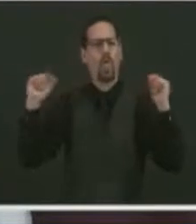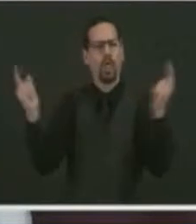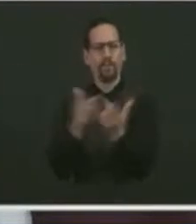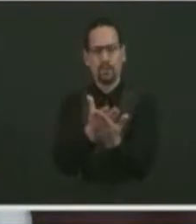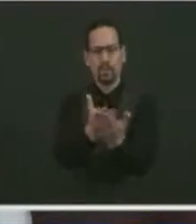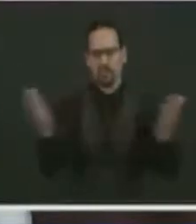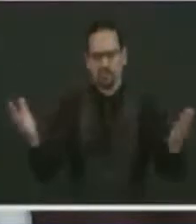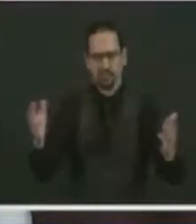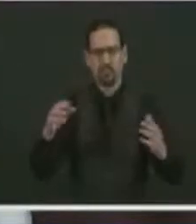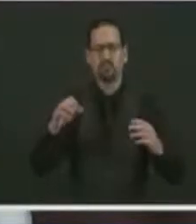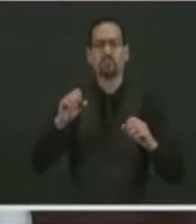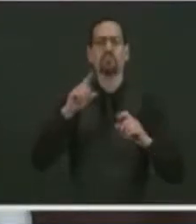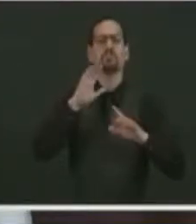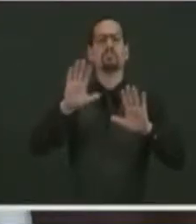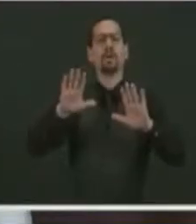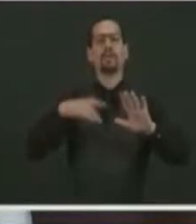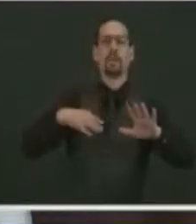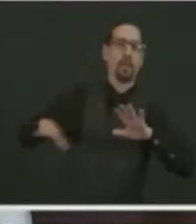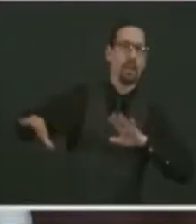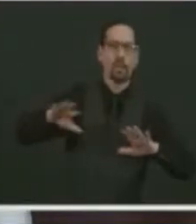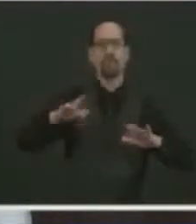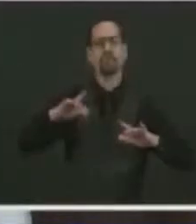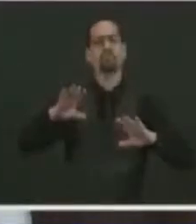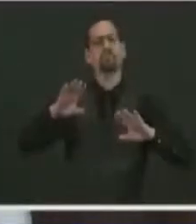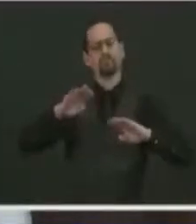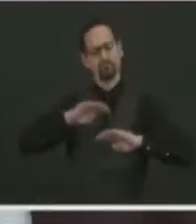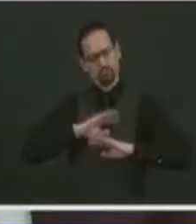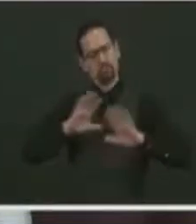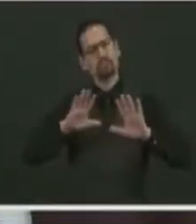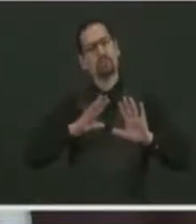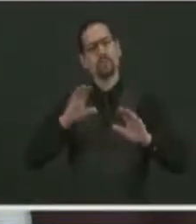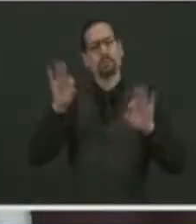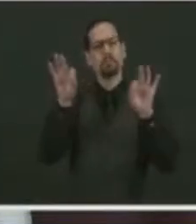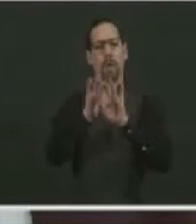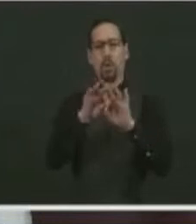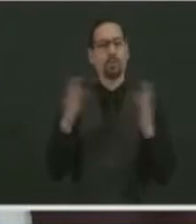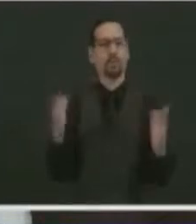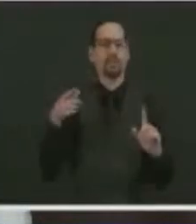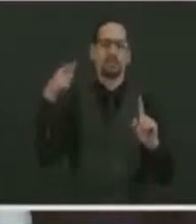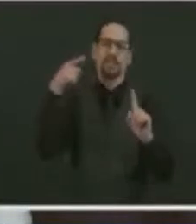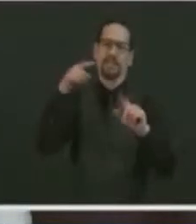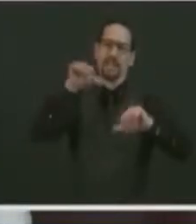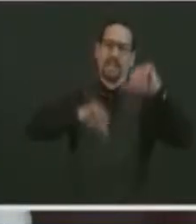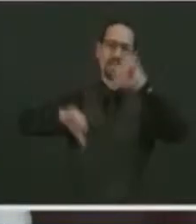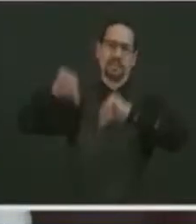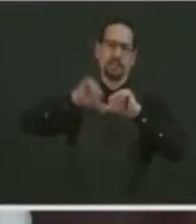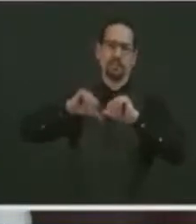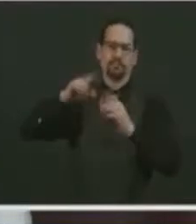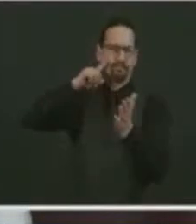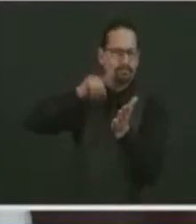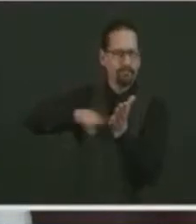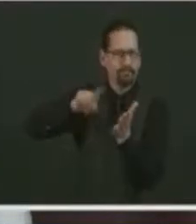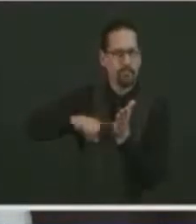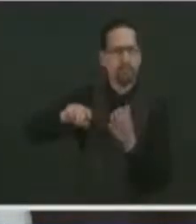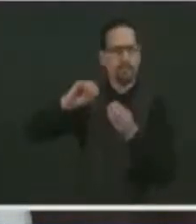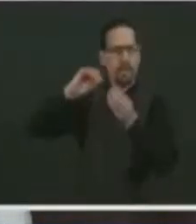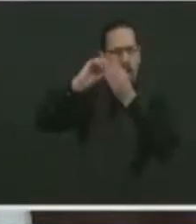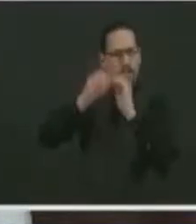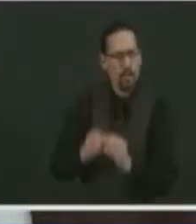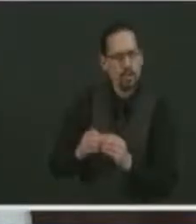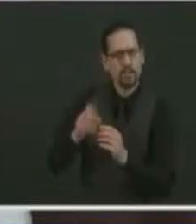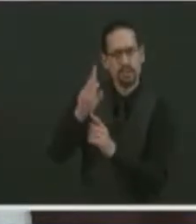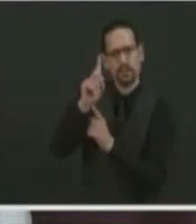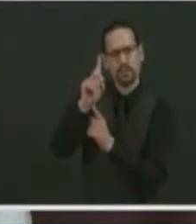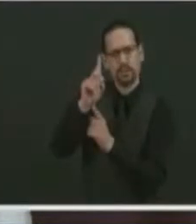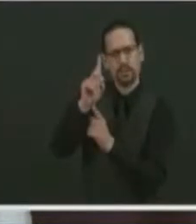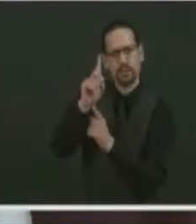are using science and data to directly inform the recommendations that are